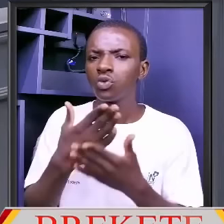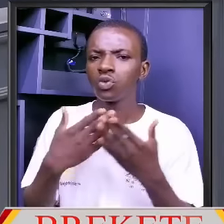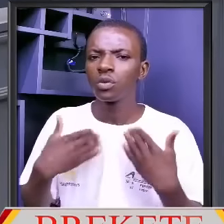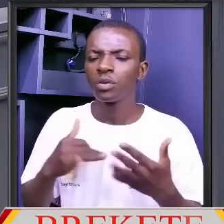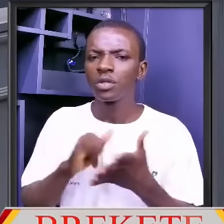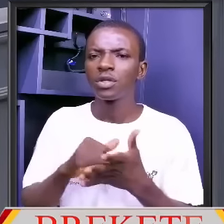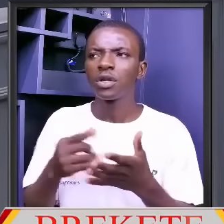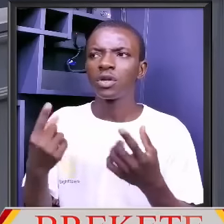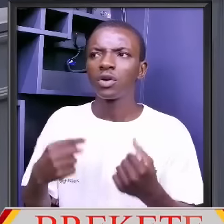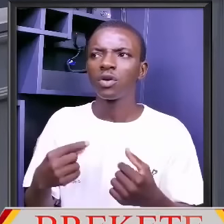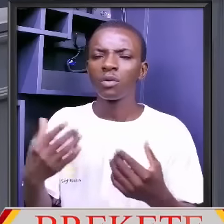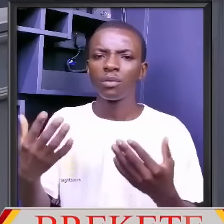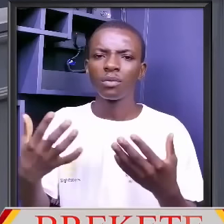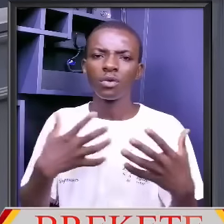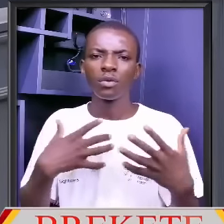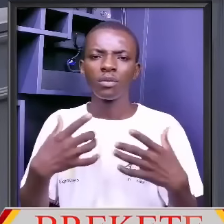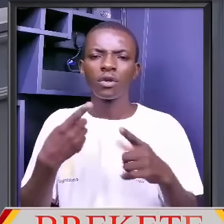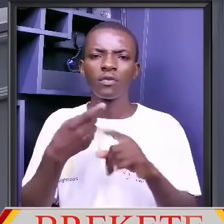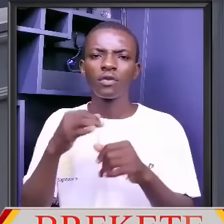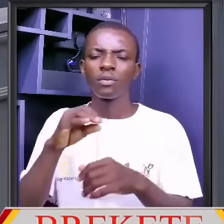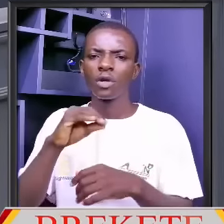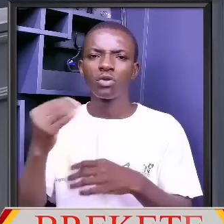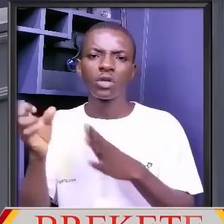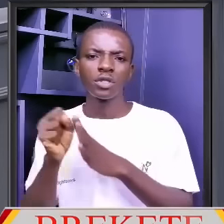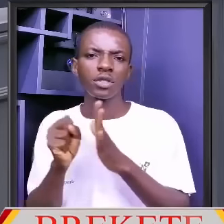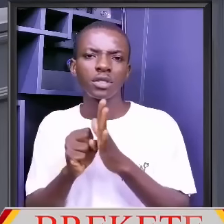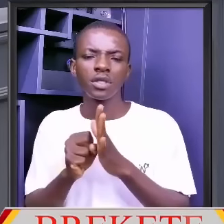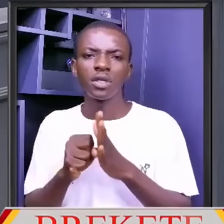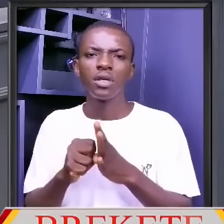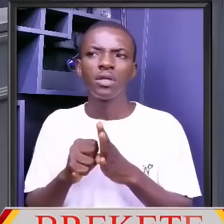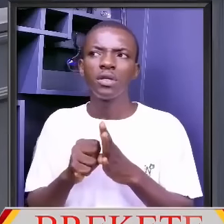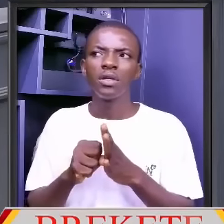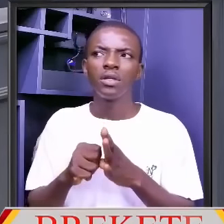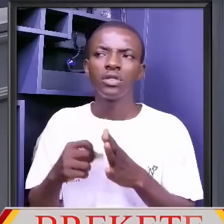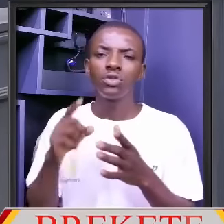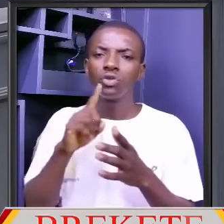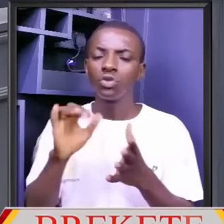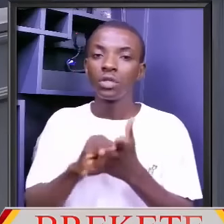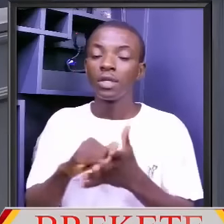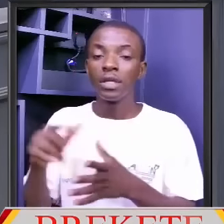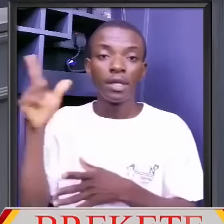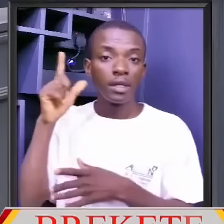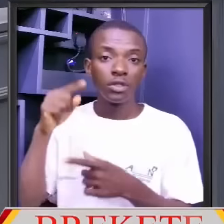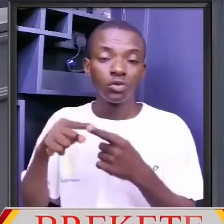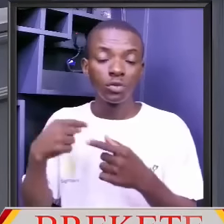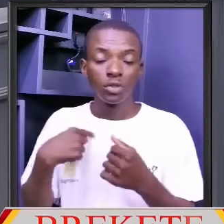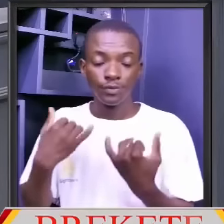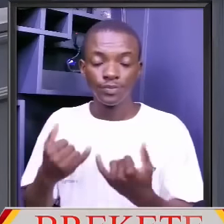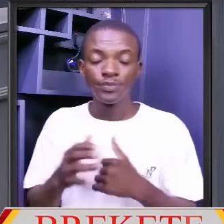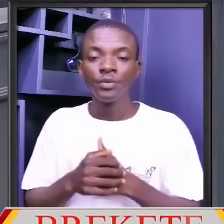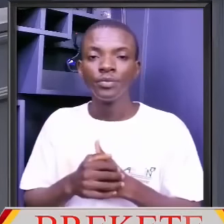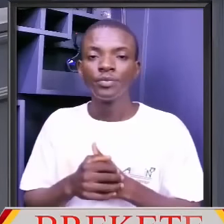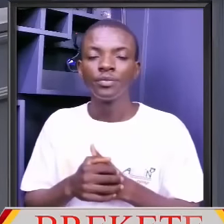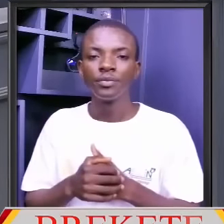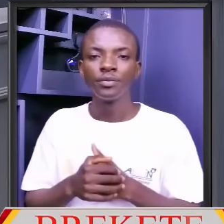Somebody will come be complainant from here, from another state. I sure say she, they listen to me now.